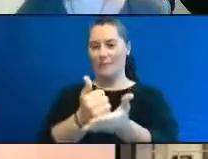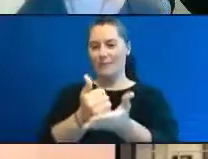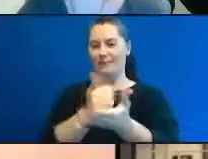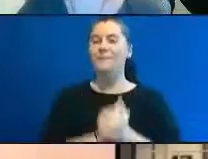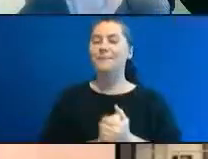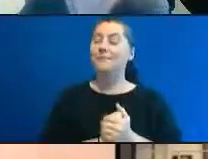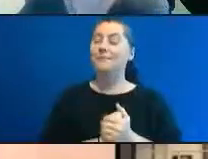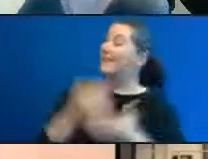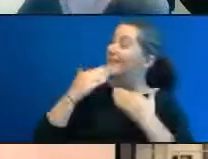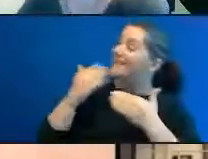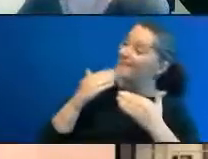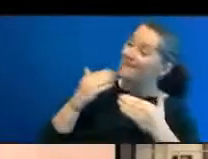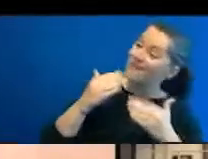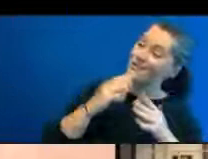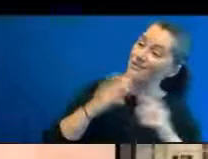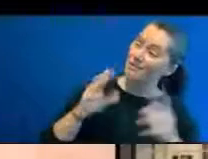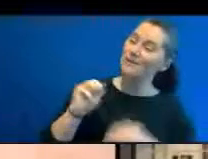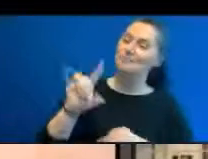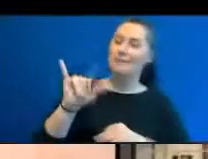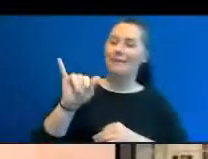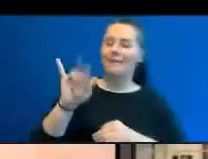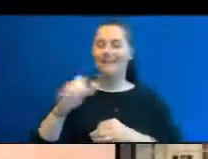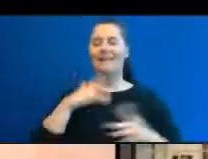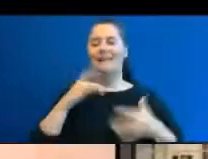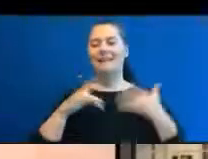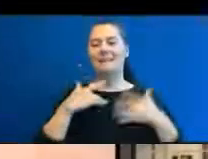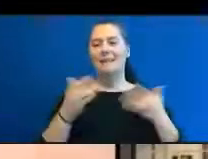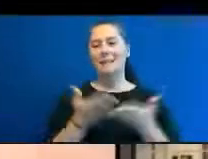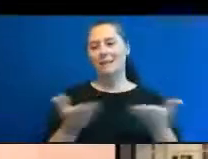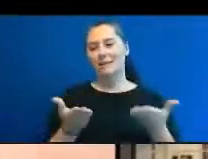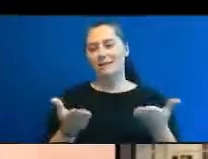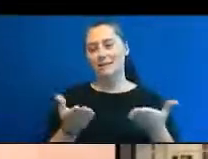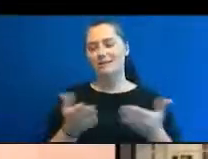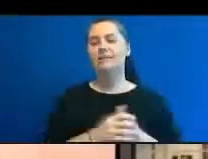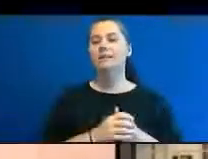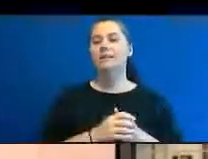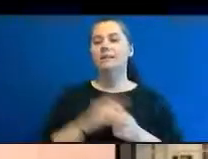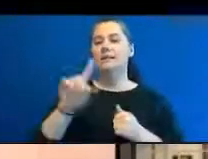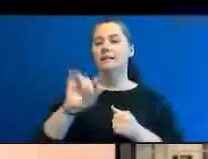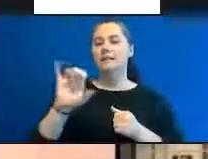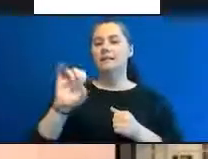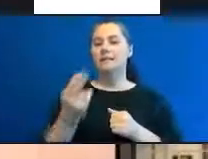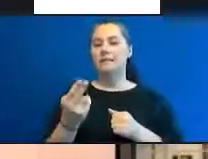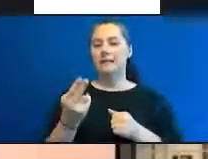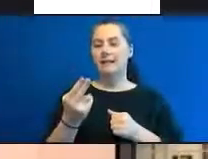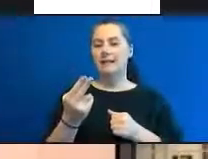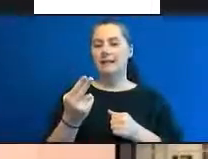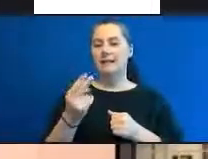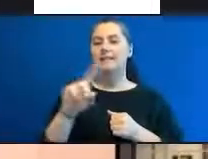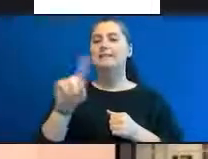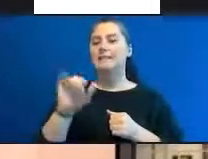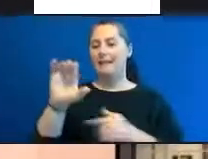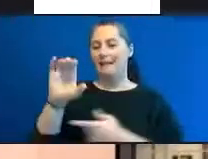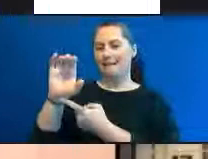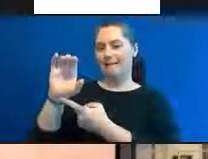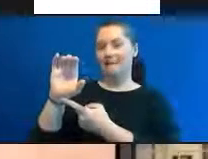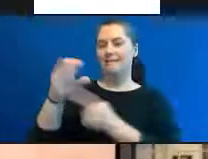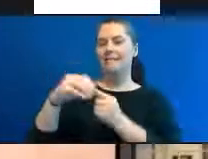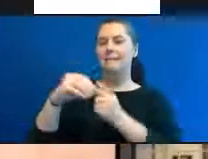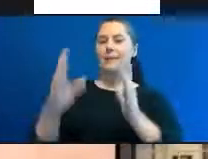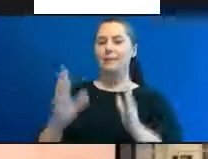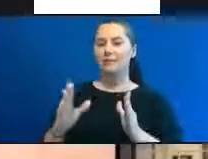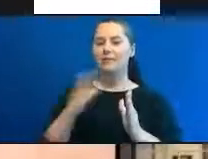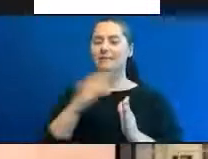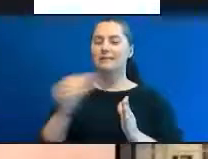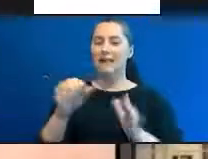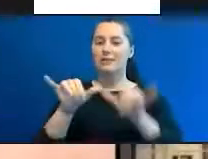Well, thank you so much, Melanie, and we're excited to be on here today. Zach, he is one of our specialists and engineers here with